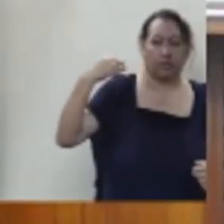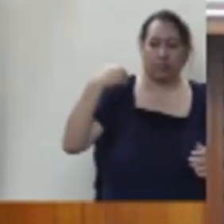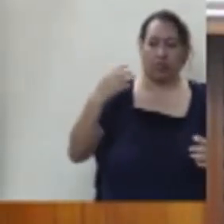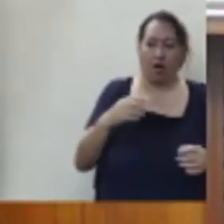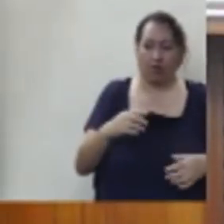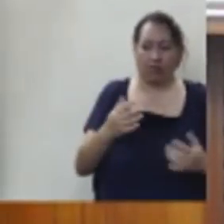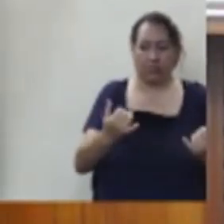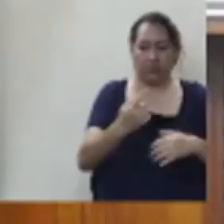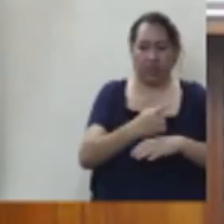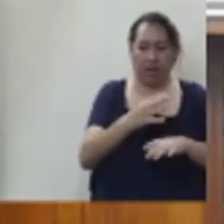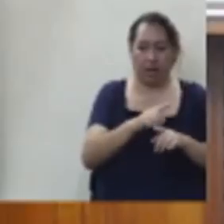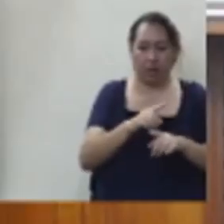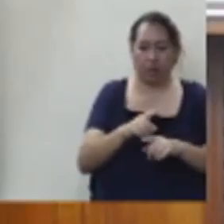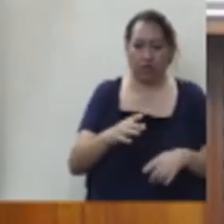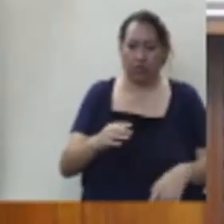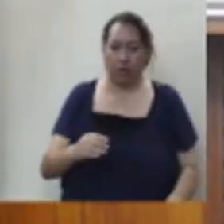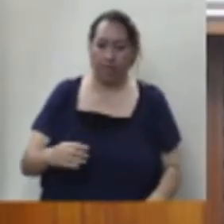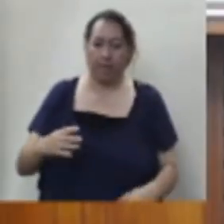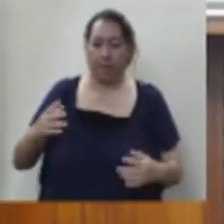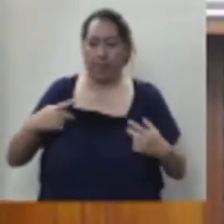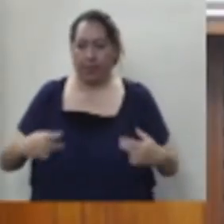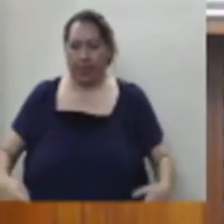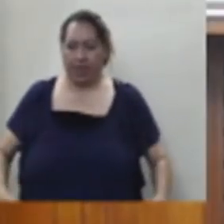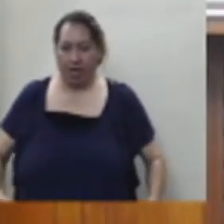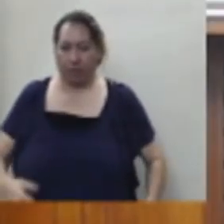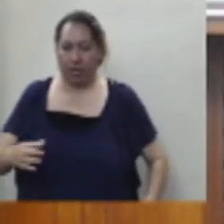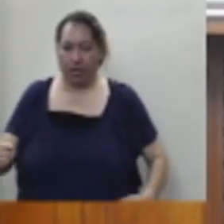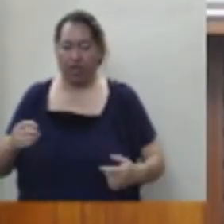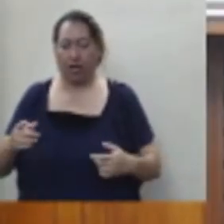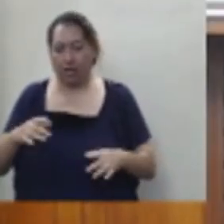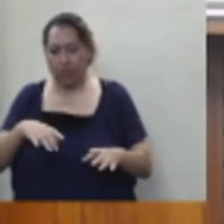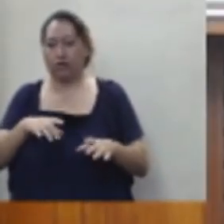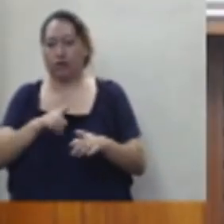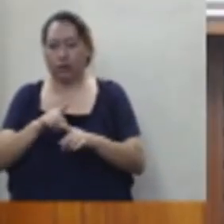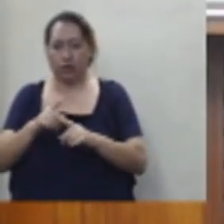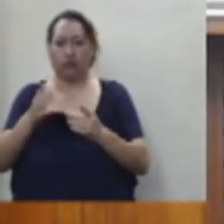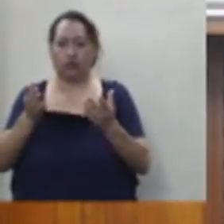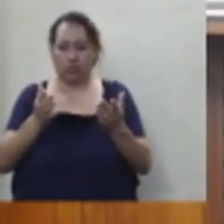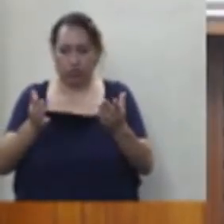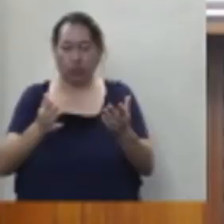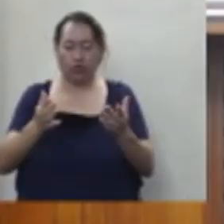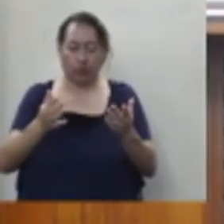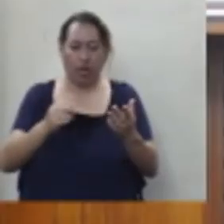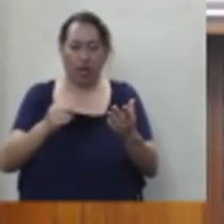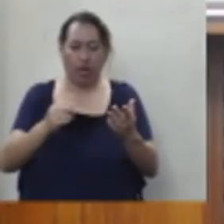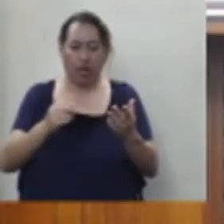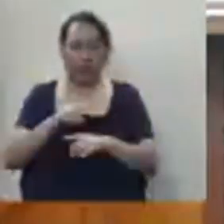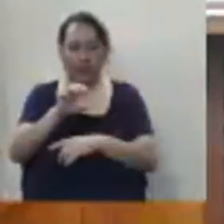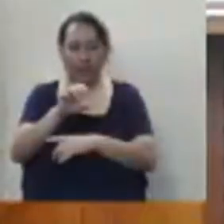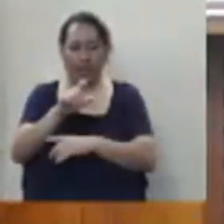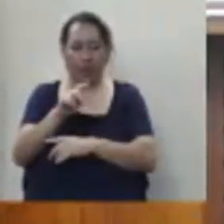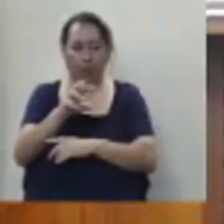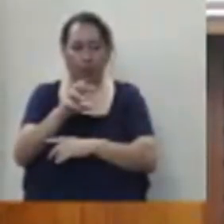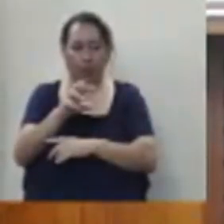Unkinko Denorsi, Director of Public Health and Social Services, Ms. Stephanie Kern Alley, Council of State